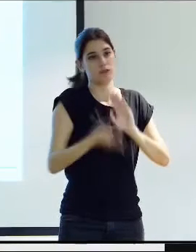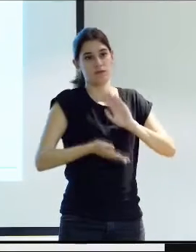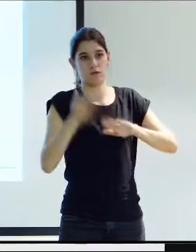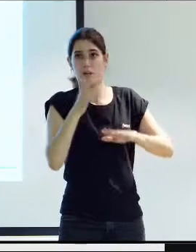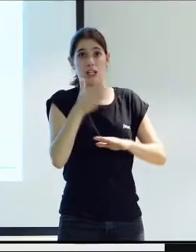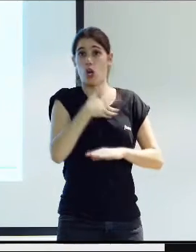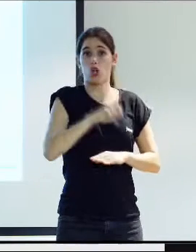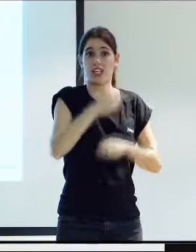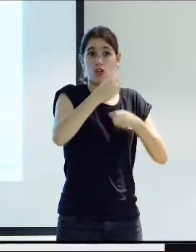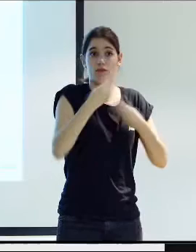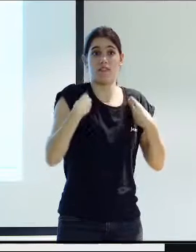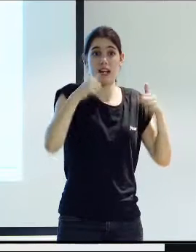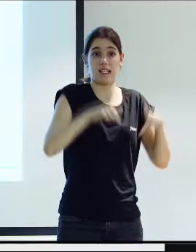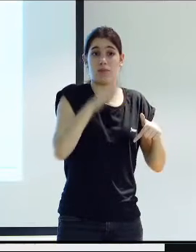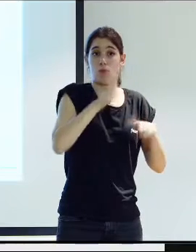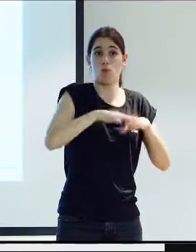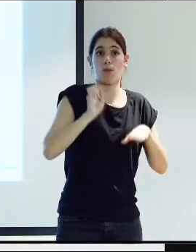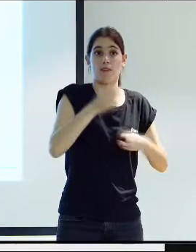against their will.